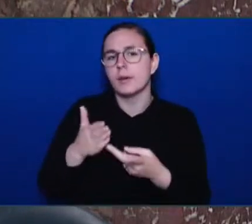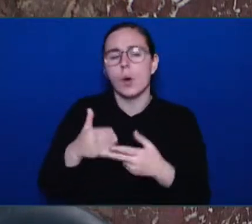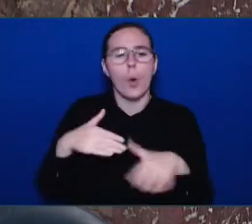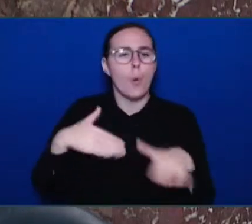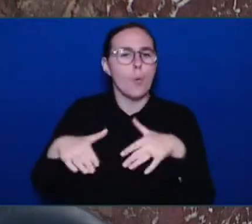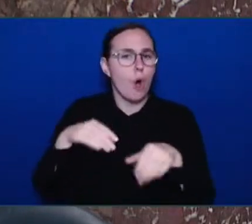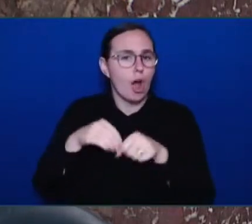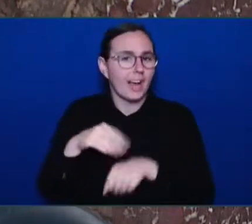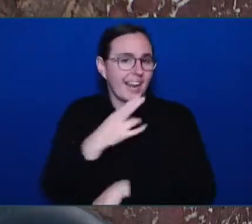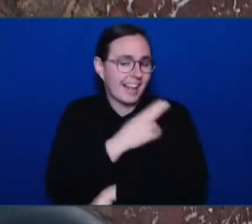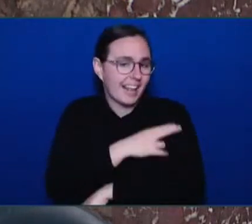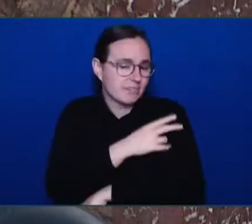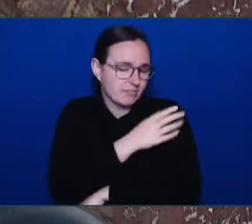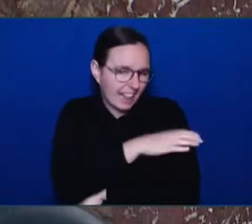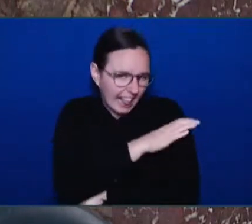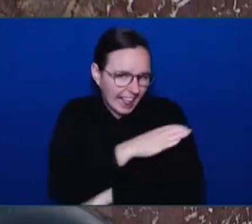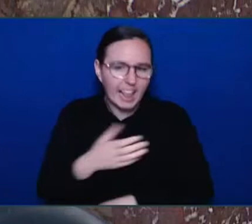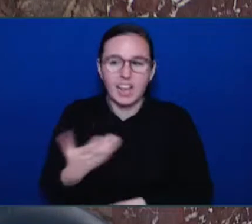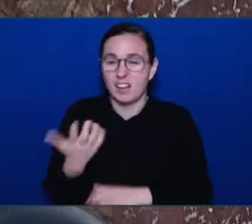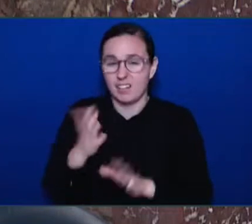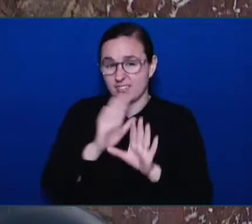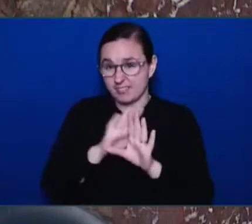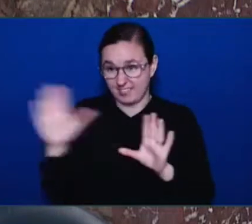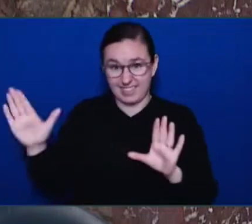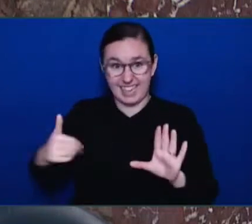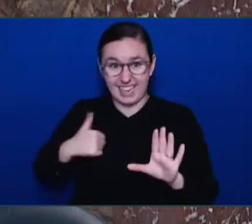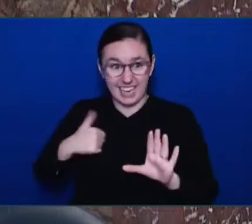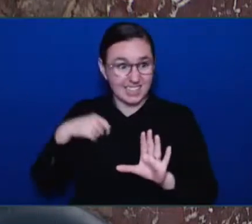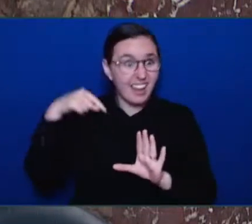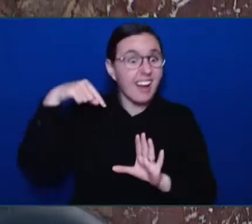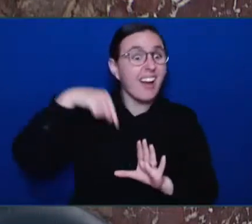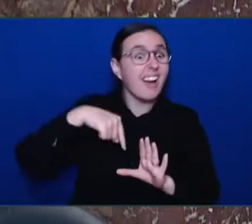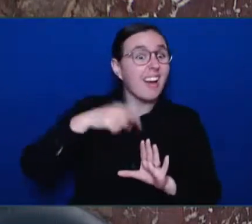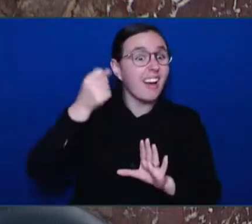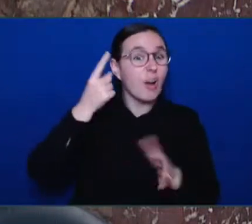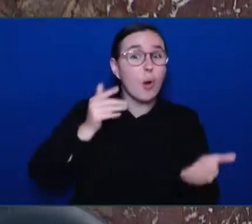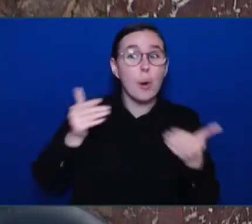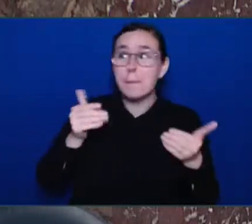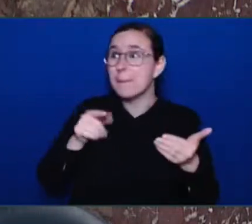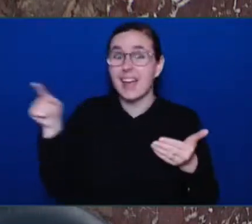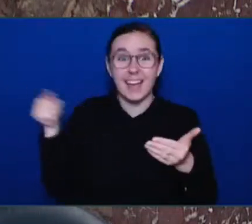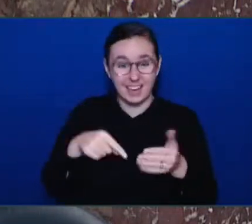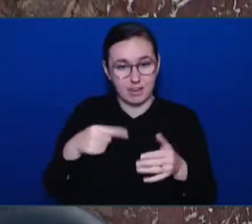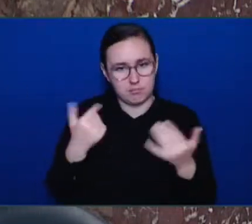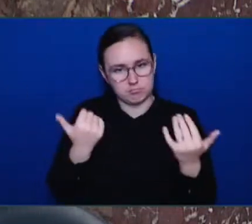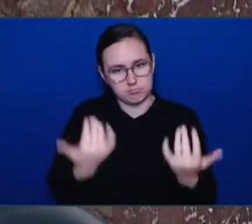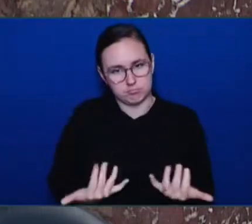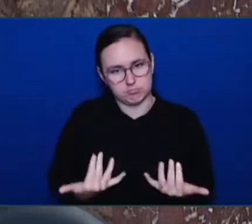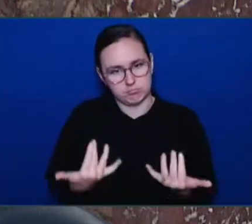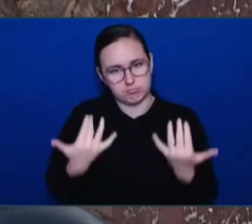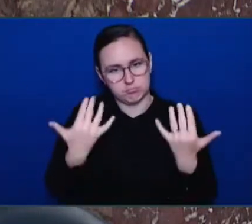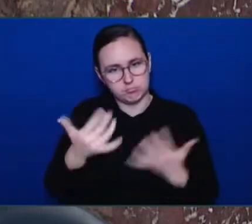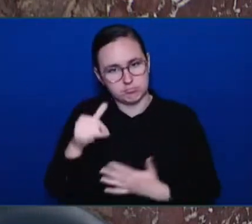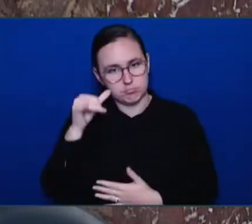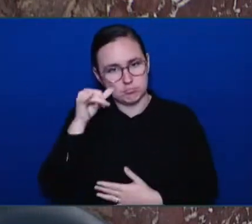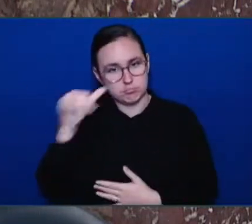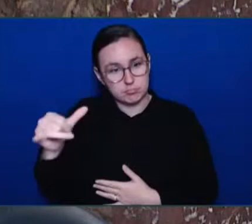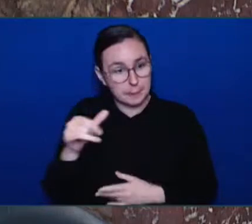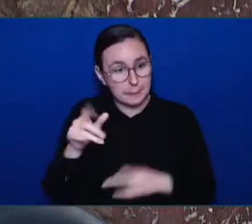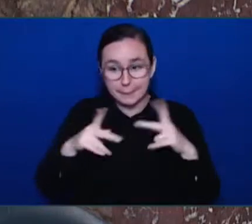We've got people literally dying in overcrowded waiting rooms, just waiting to be seen.